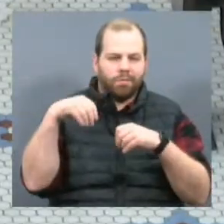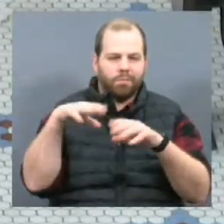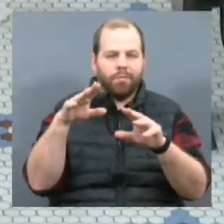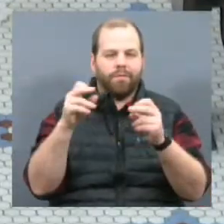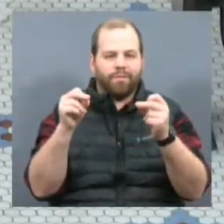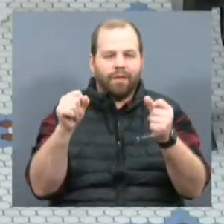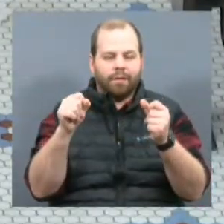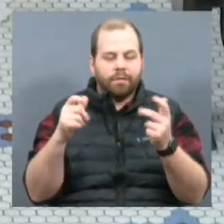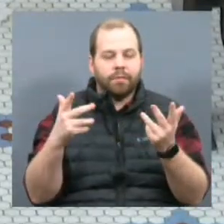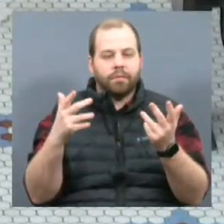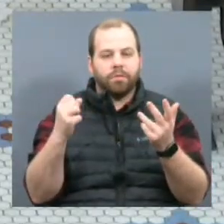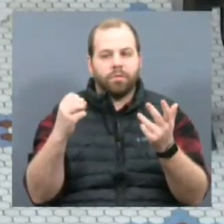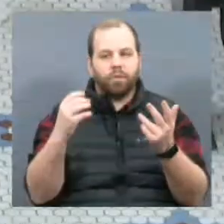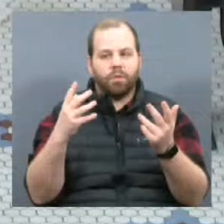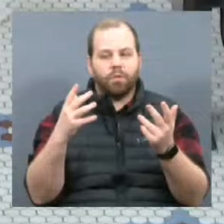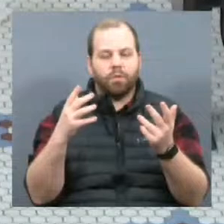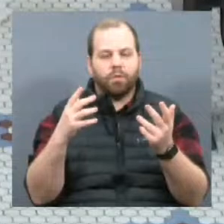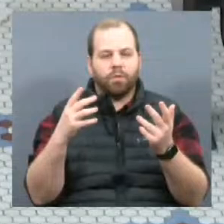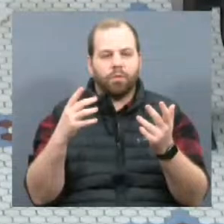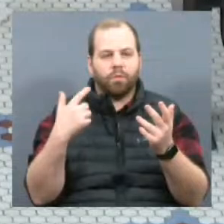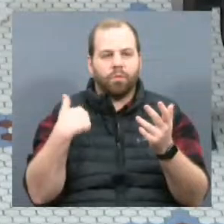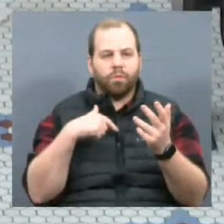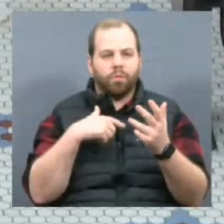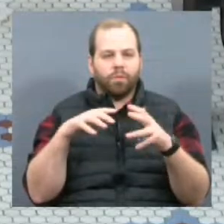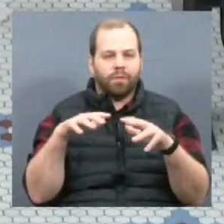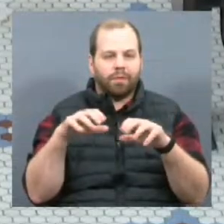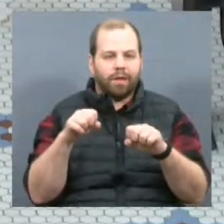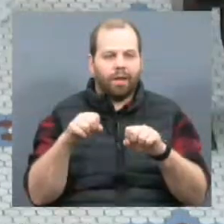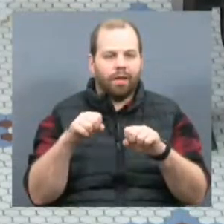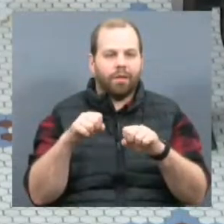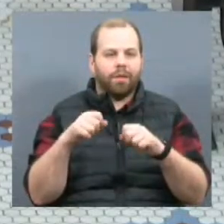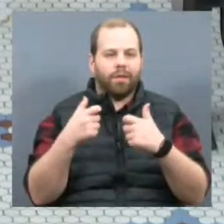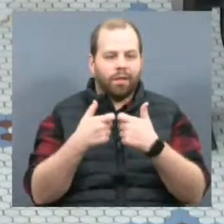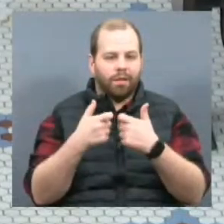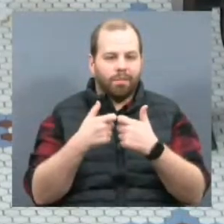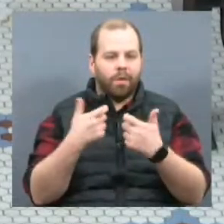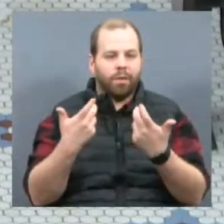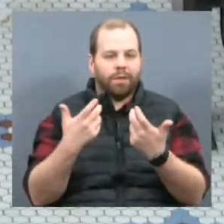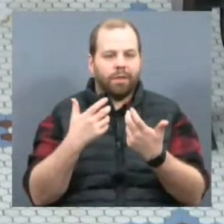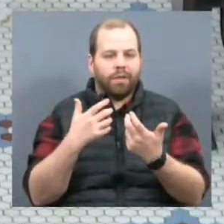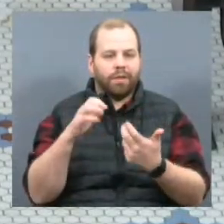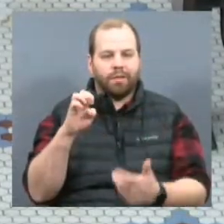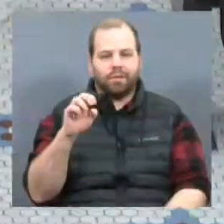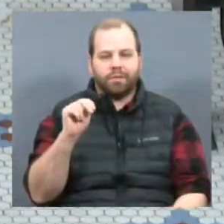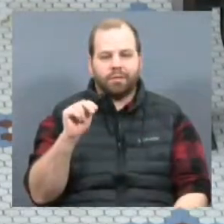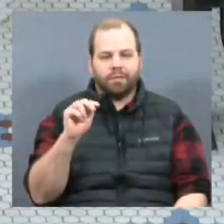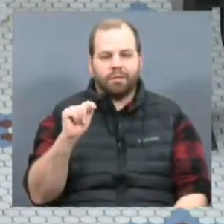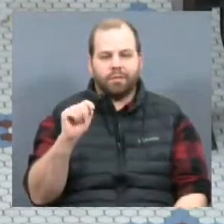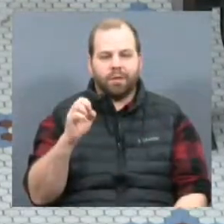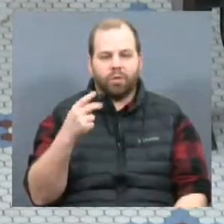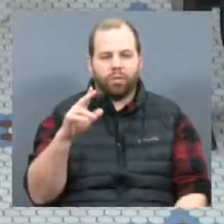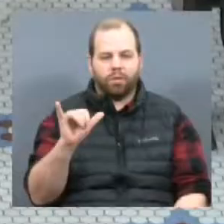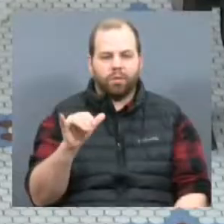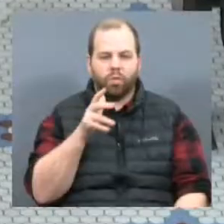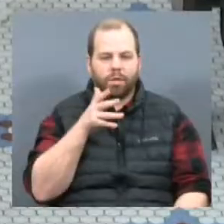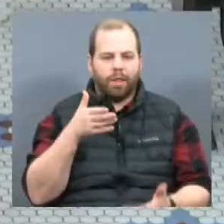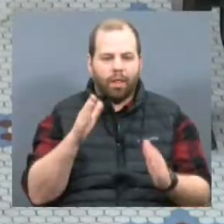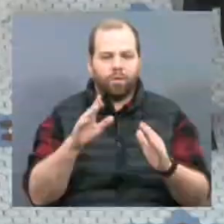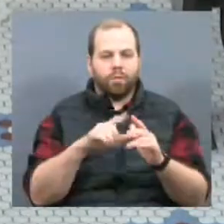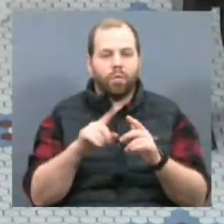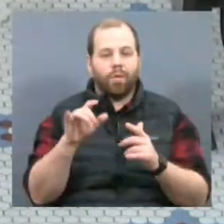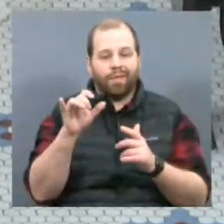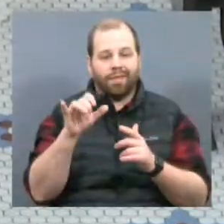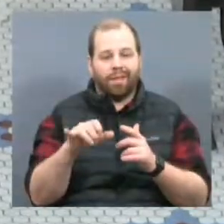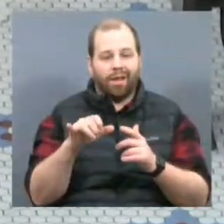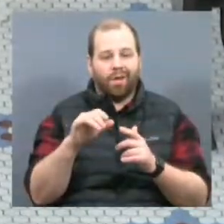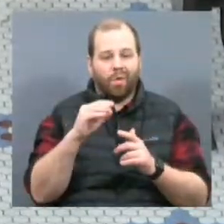when we went to acquire the power, Energy wouldn't allow them to do it because they already had. So the mobile home, as